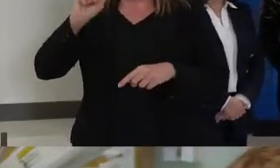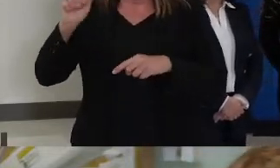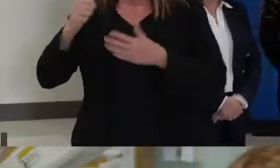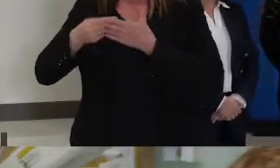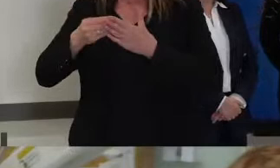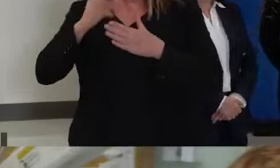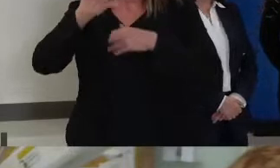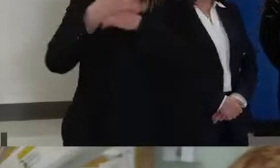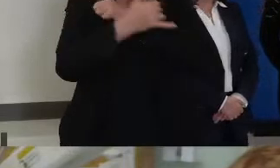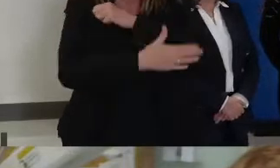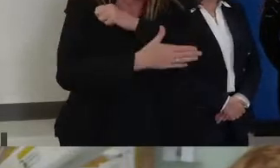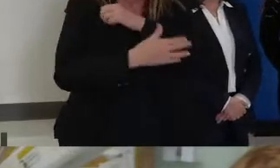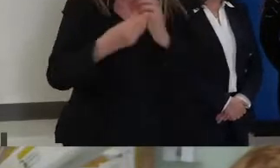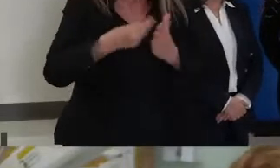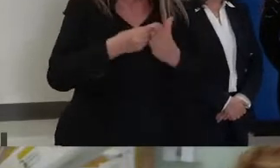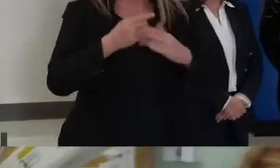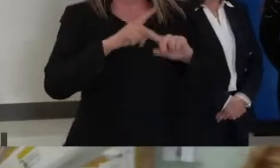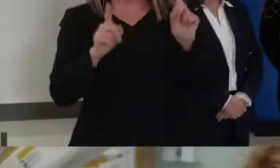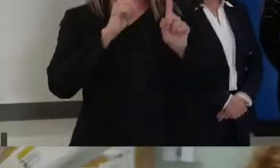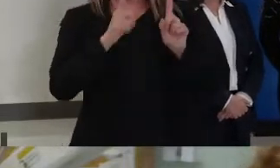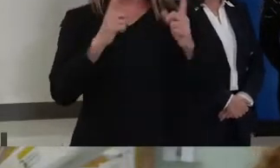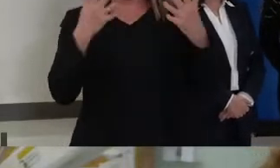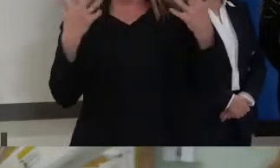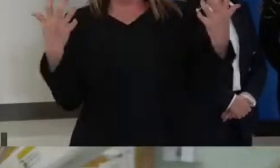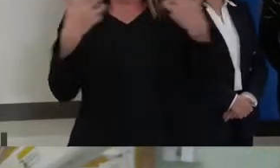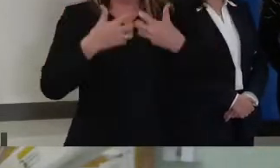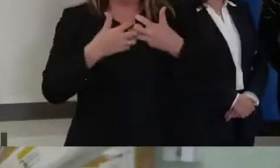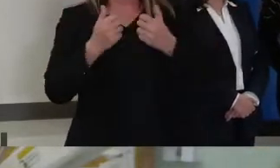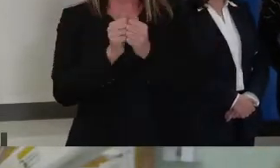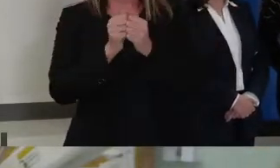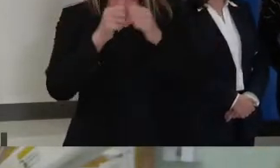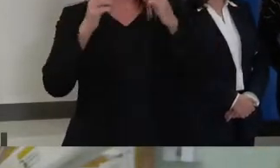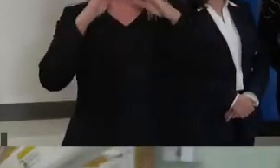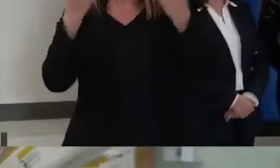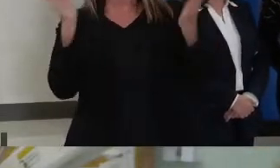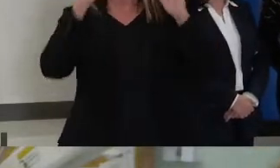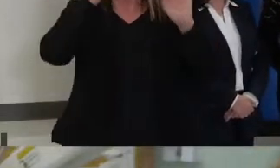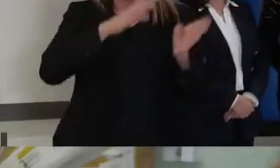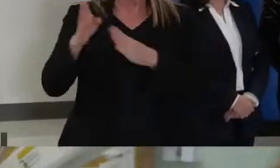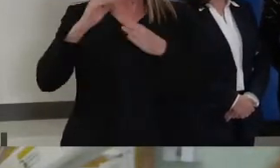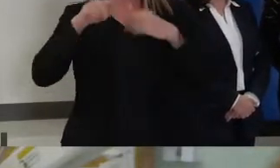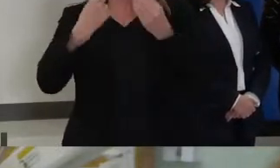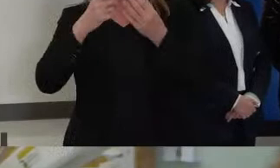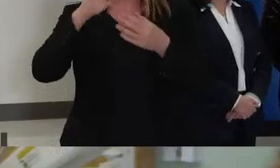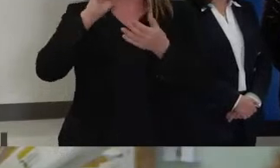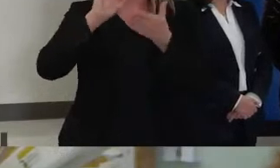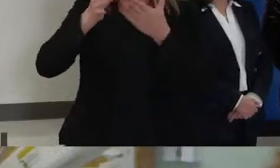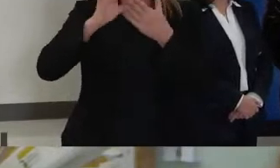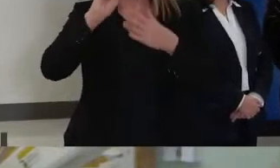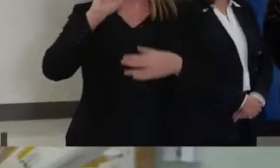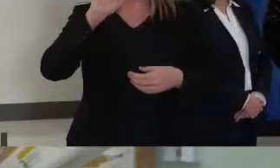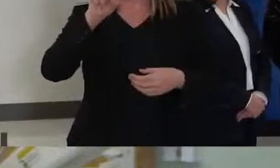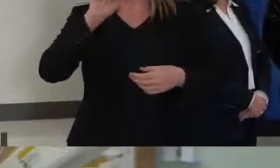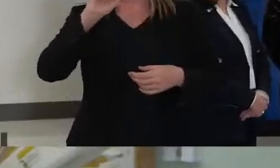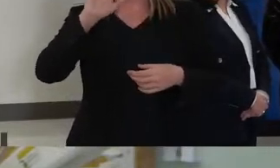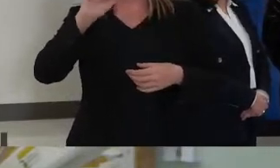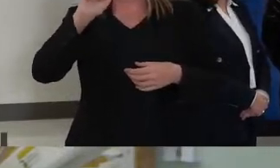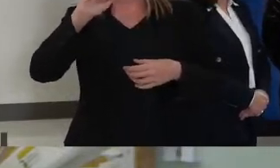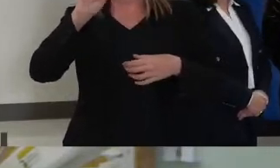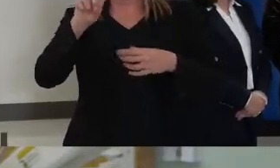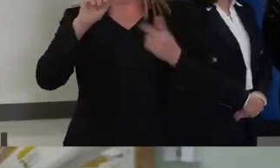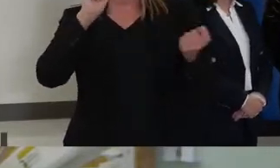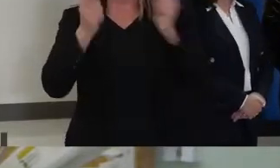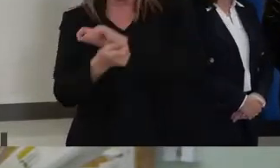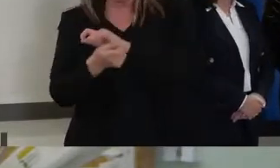county dollars, but to really align them with the broad strategies around Medicaid reform that are embodied in large part in what we're doing